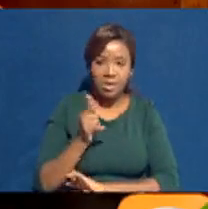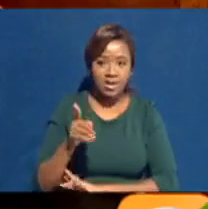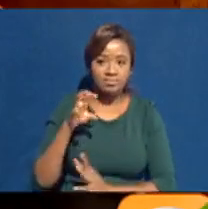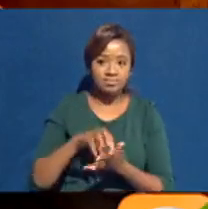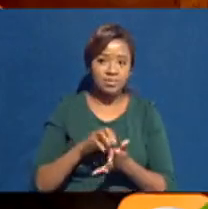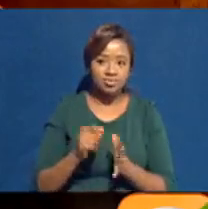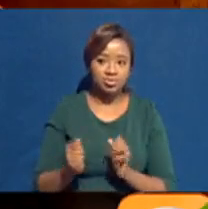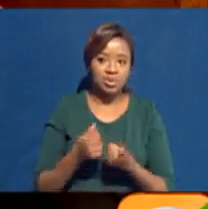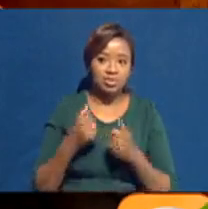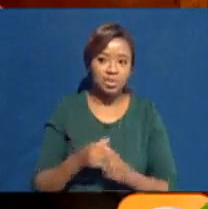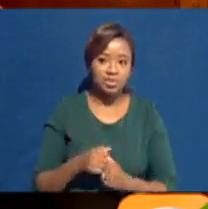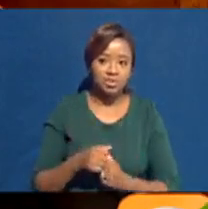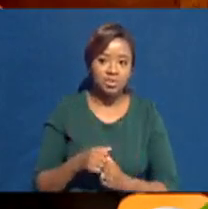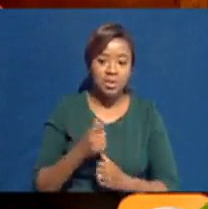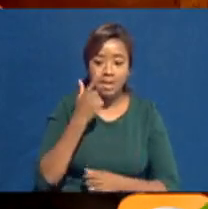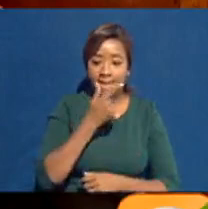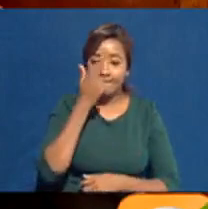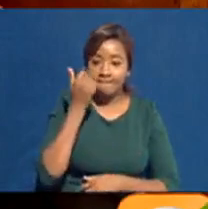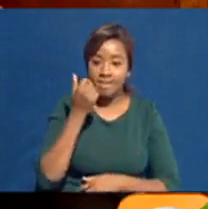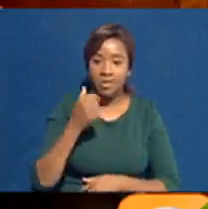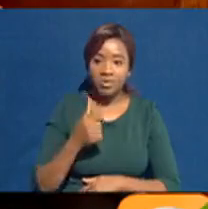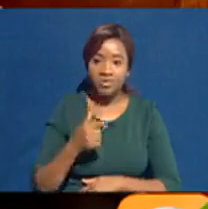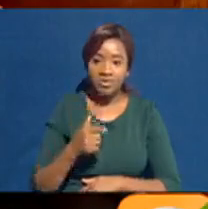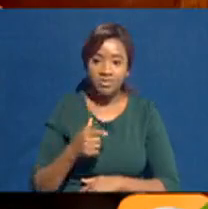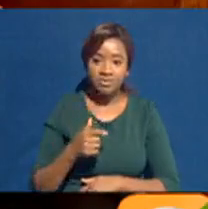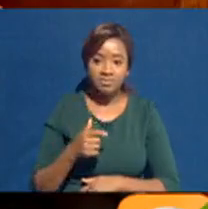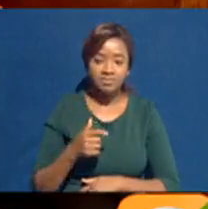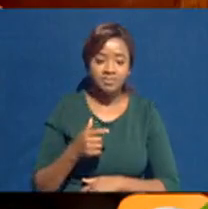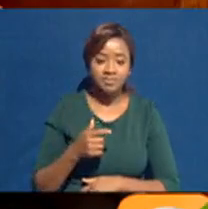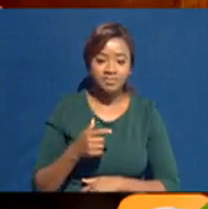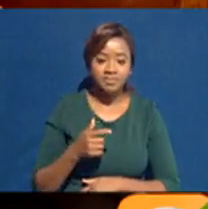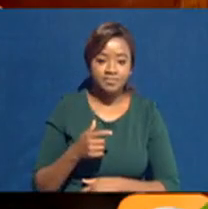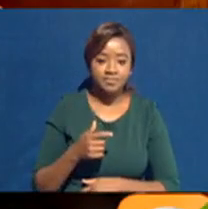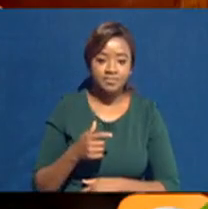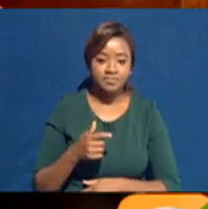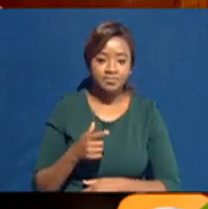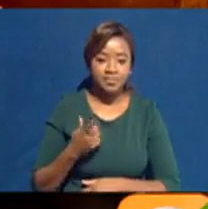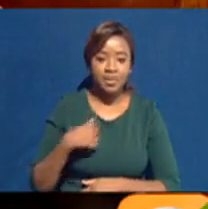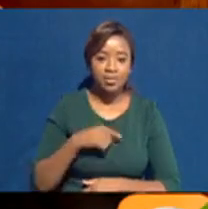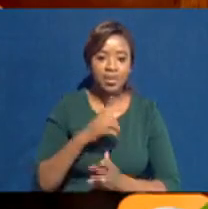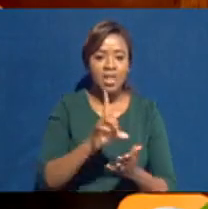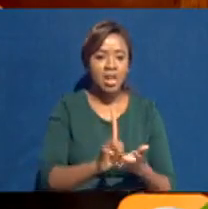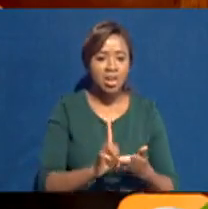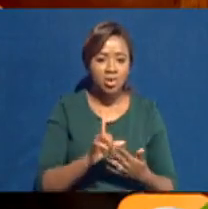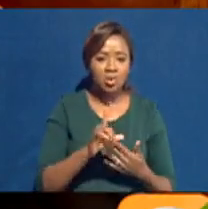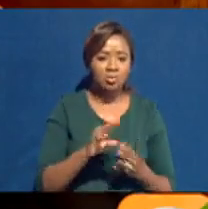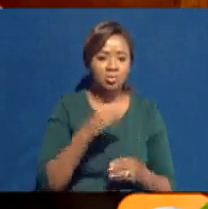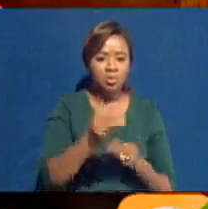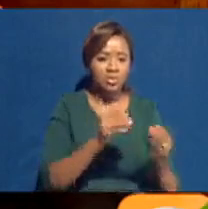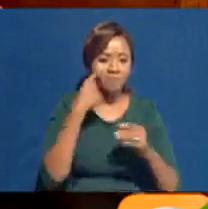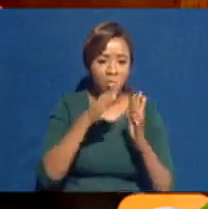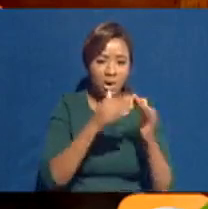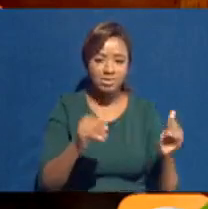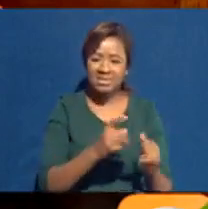case? It is simply because our cost of mortgages is very high, and then